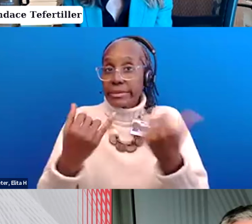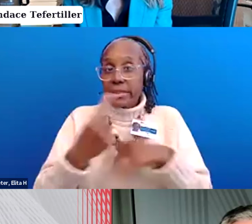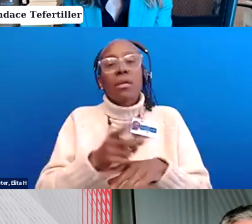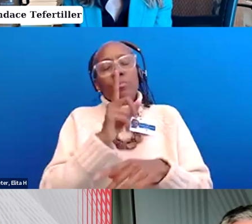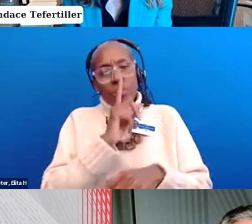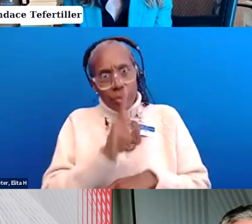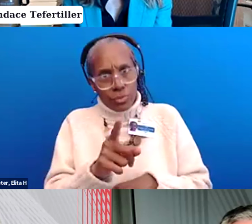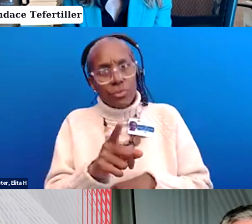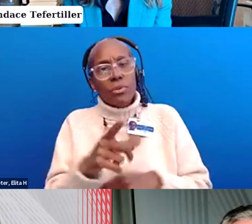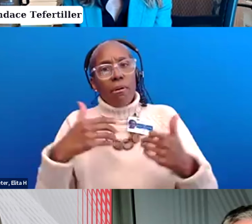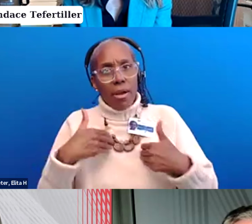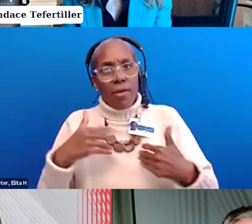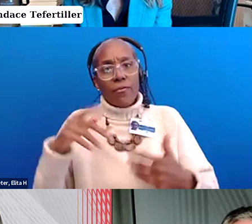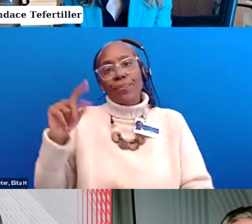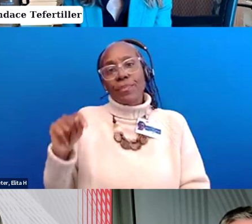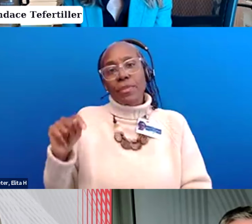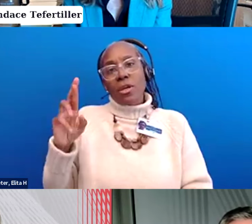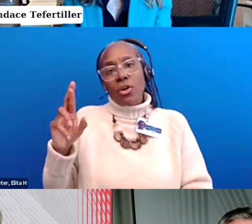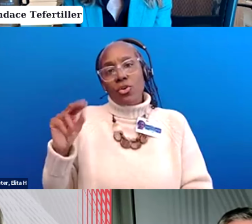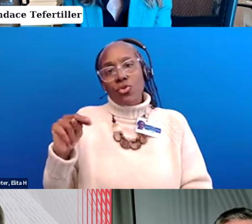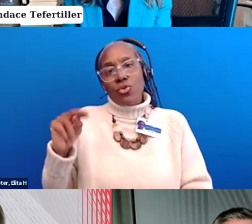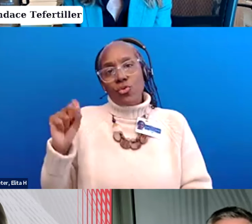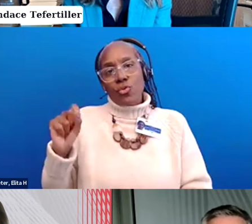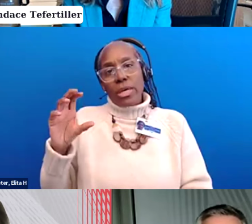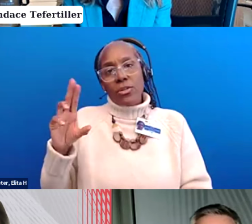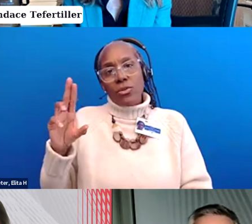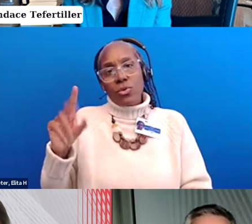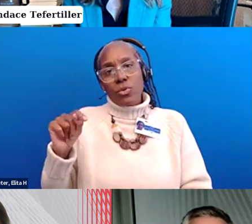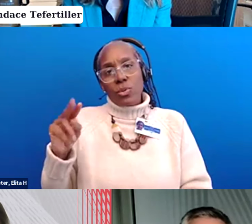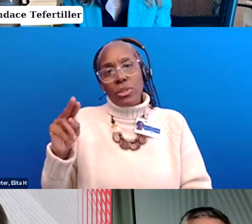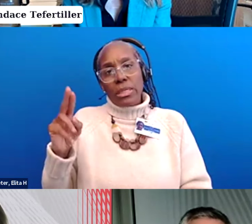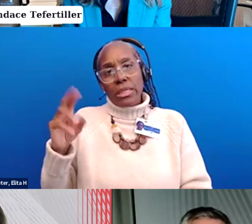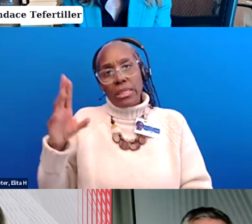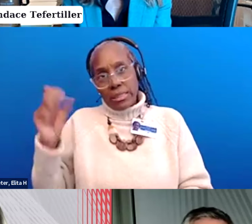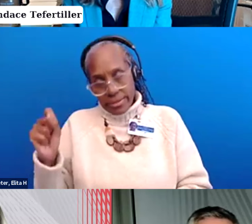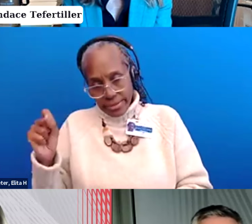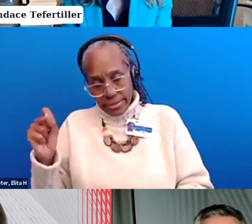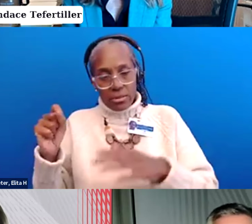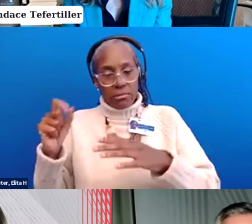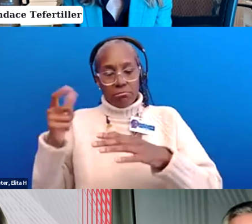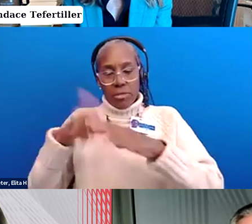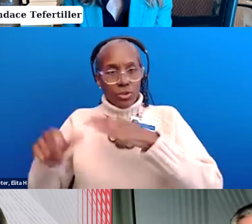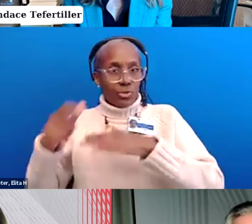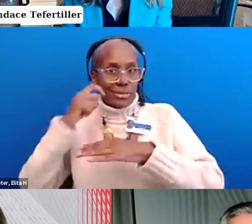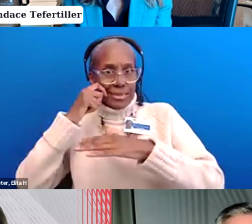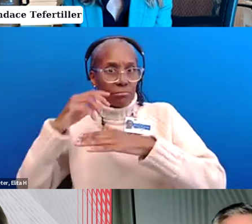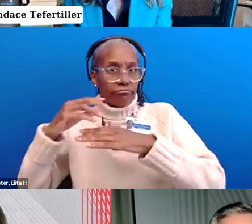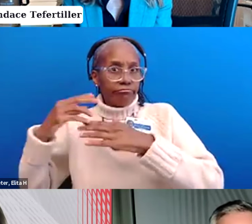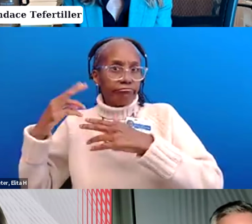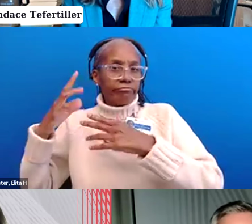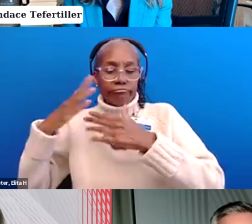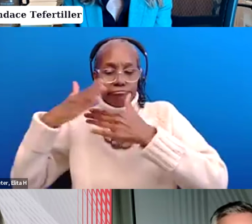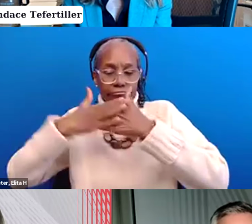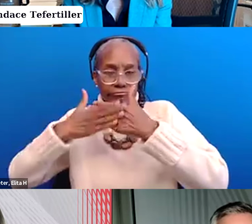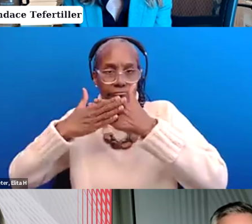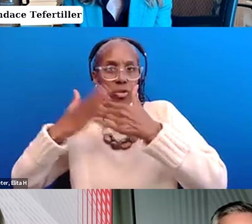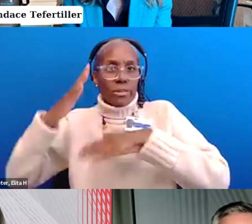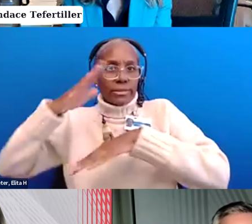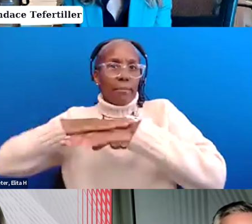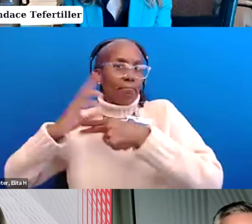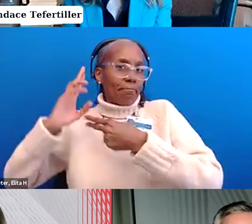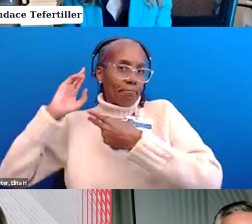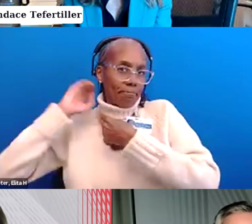sure that a transcutaneous device would be effective for you and safe, folks are eligible